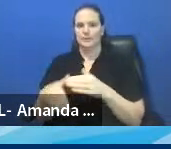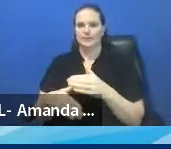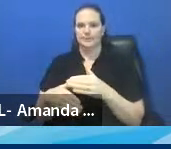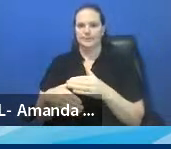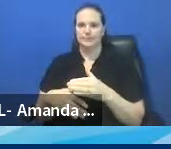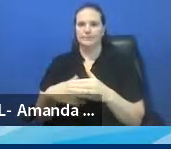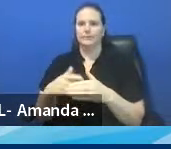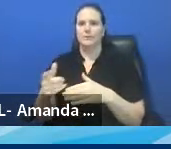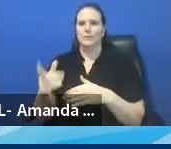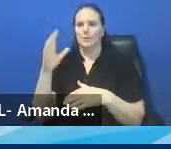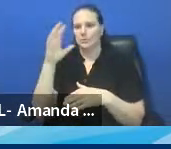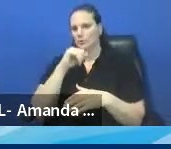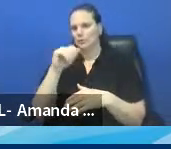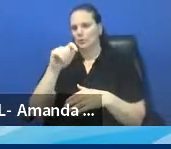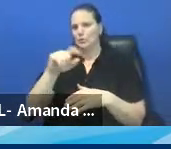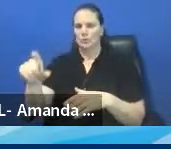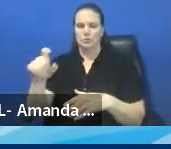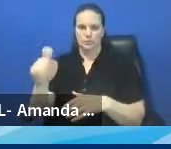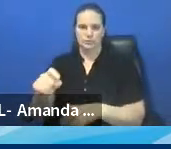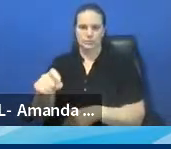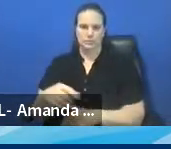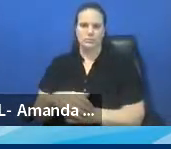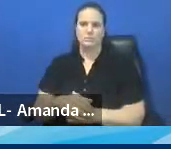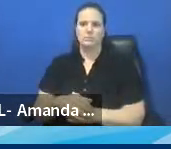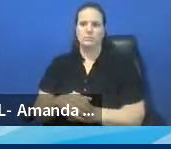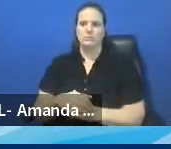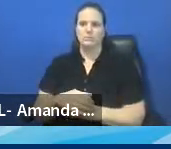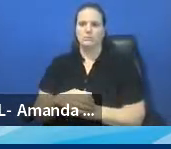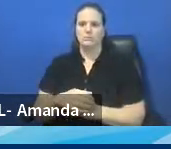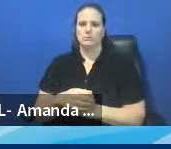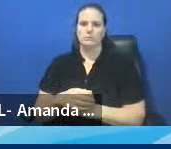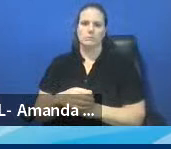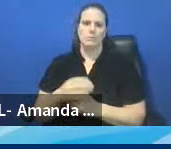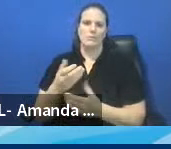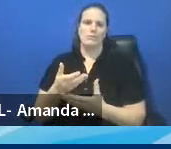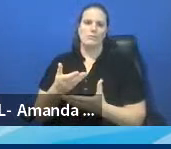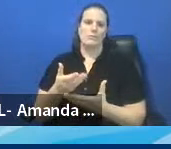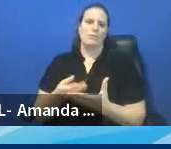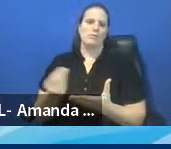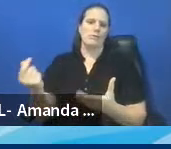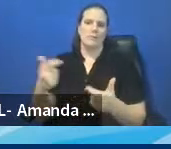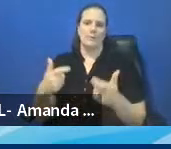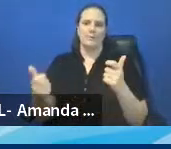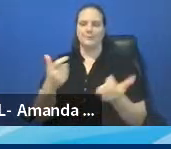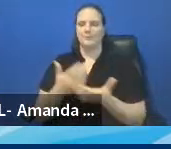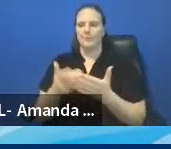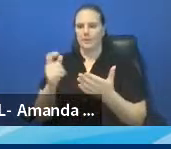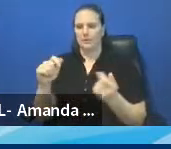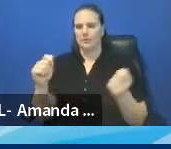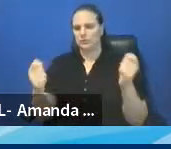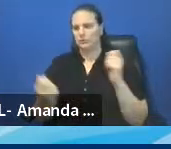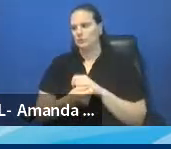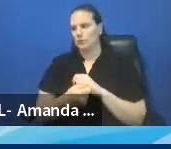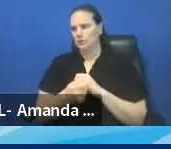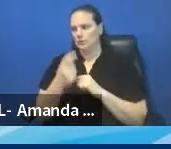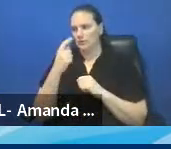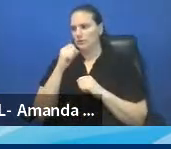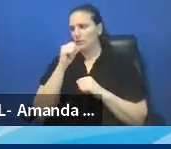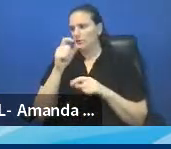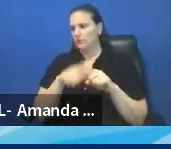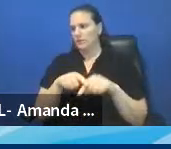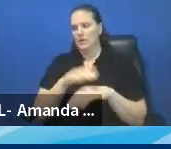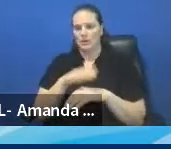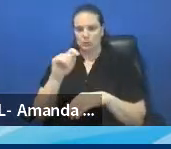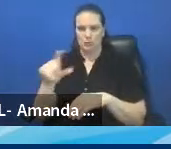are assuming that tolls are necessary. Quite a few big things would need to change for us not to rely on